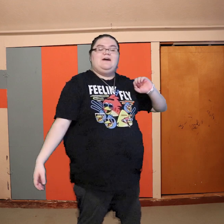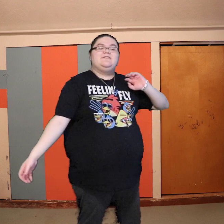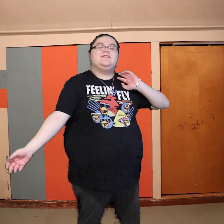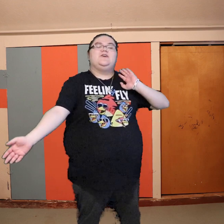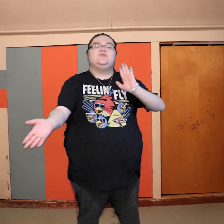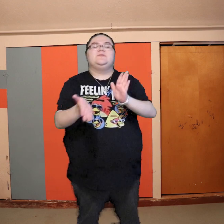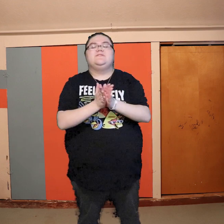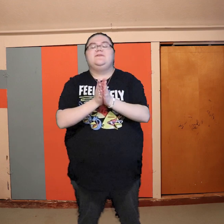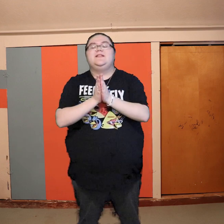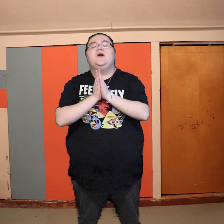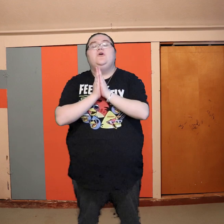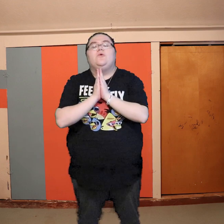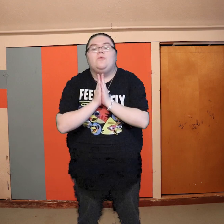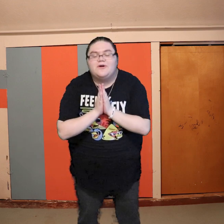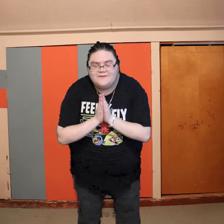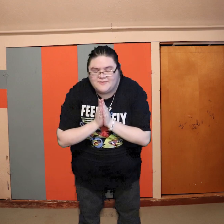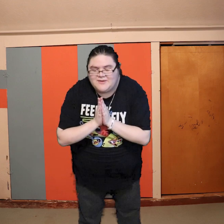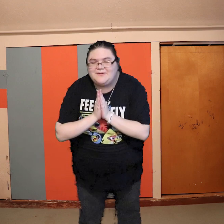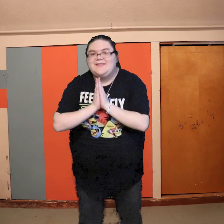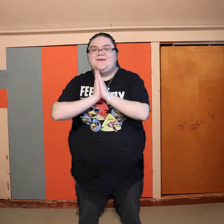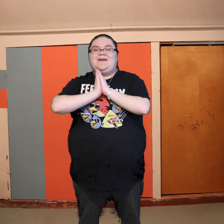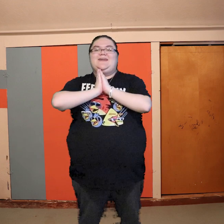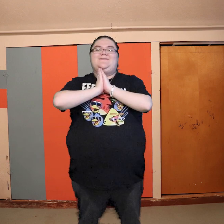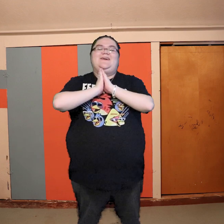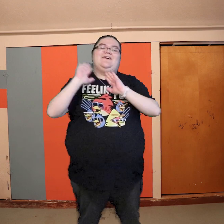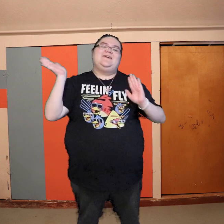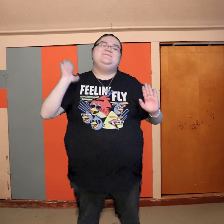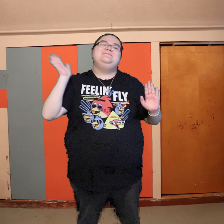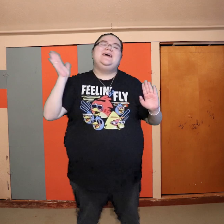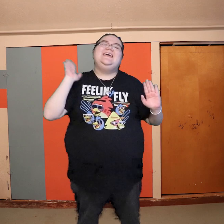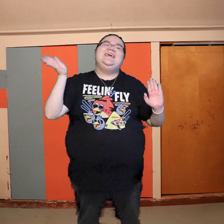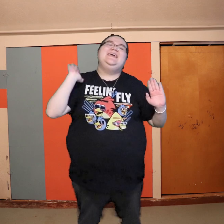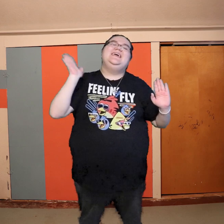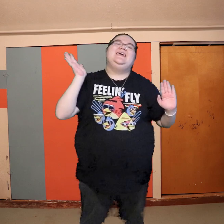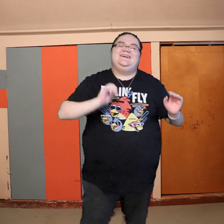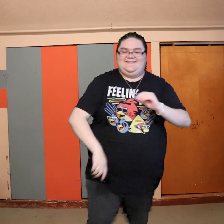hopefully I will see all you beautiful, wonderful people in my next video. Alright, bye!